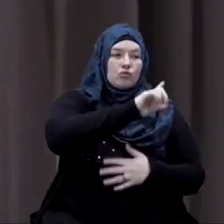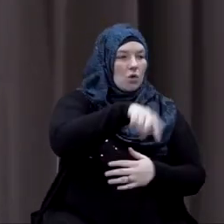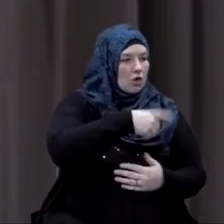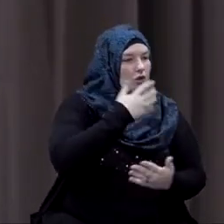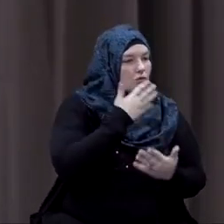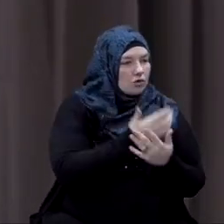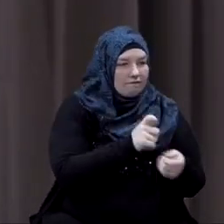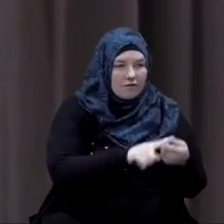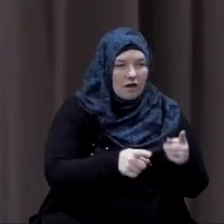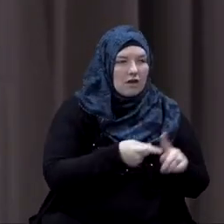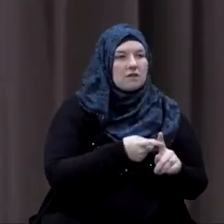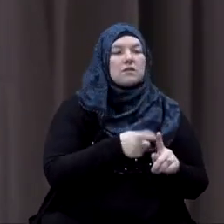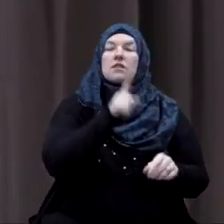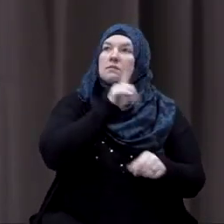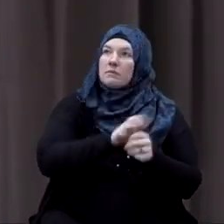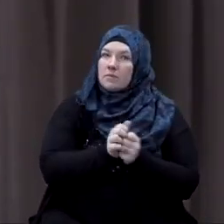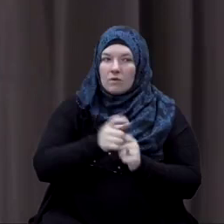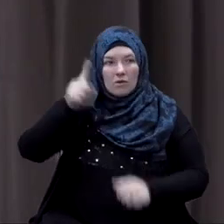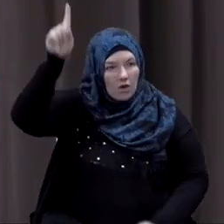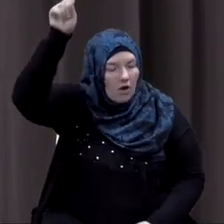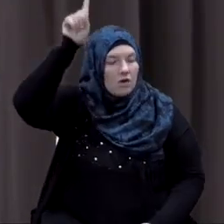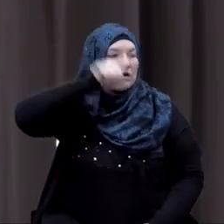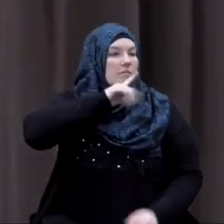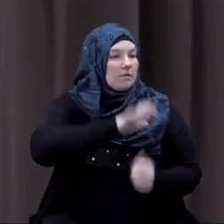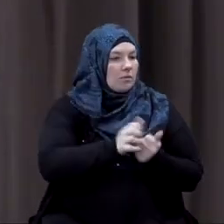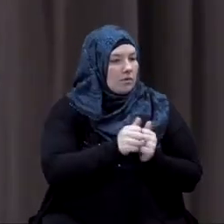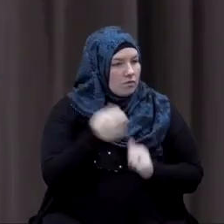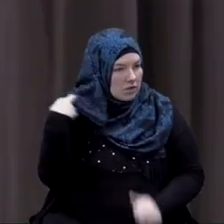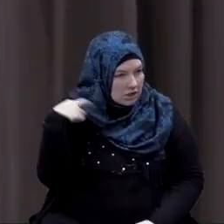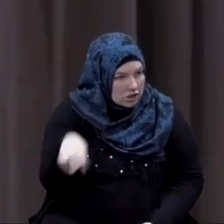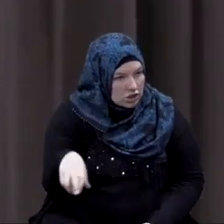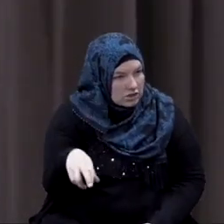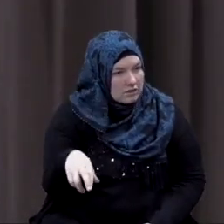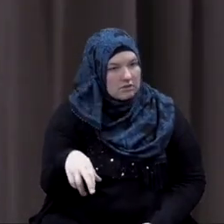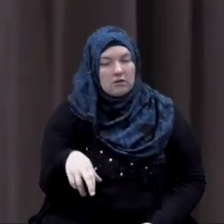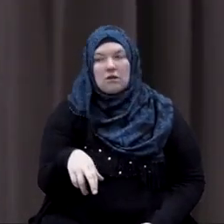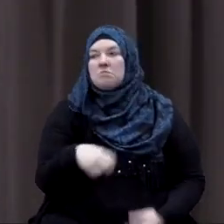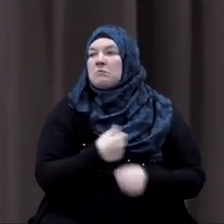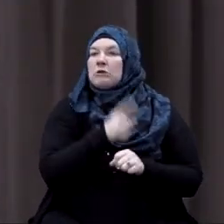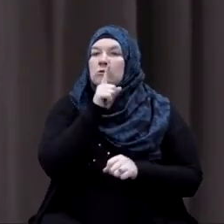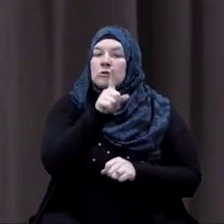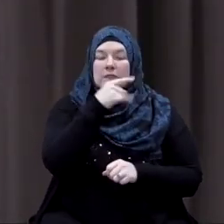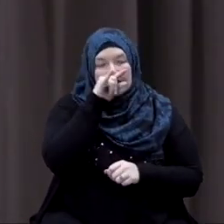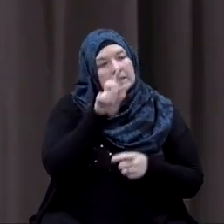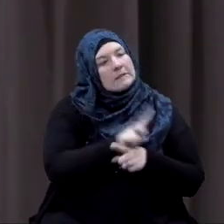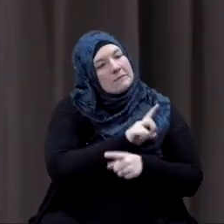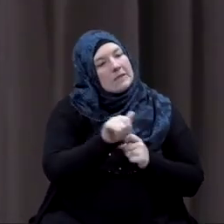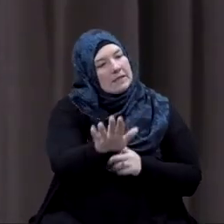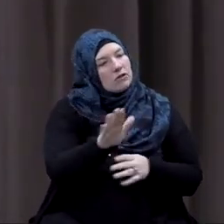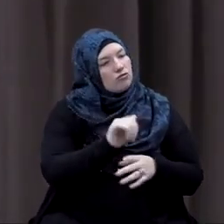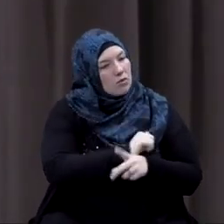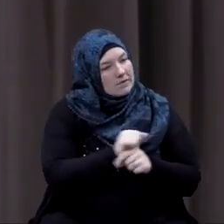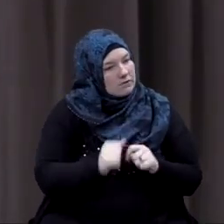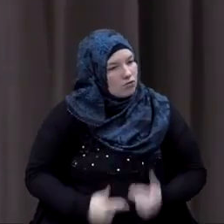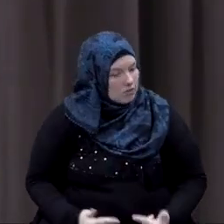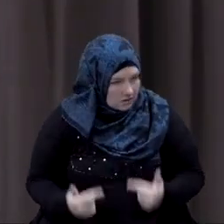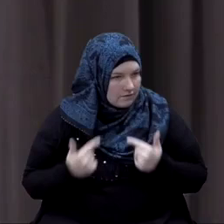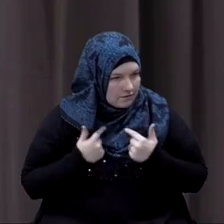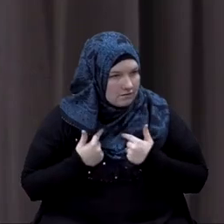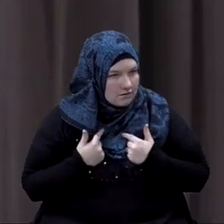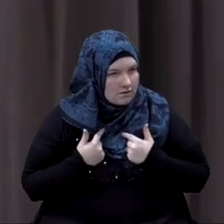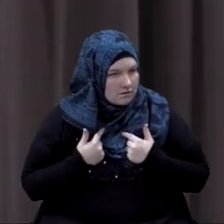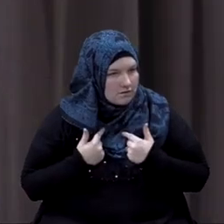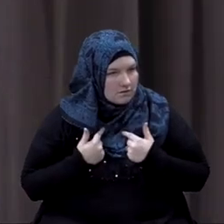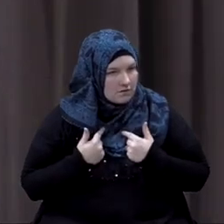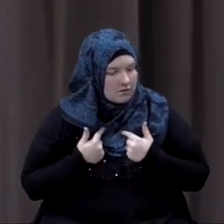Allah, commitment to their religion, discipline in their practice and in their life, and